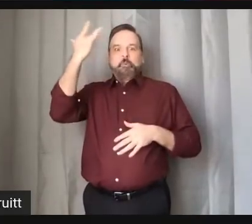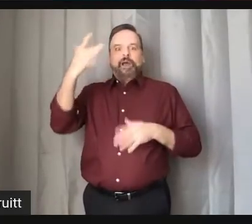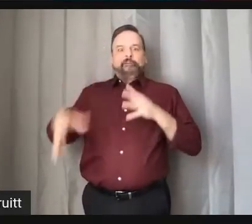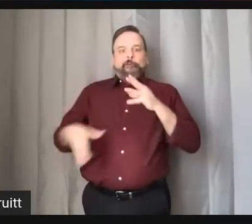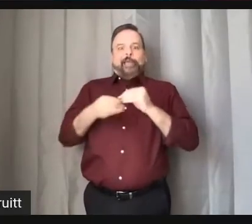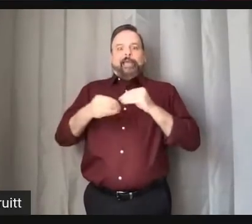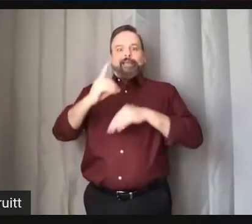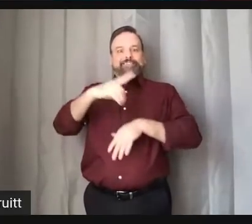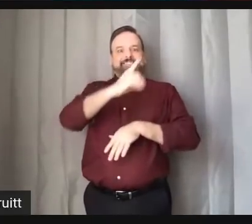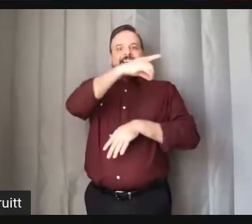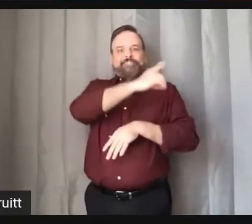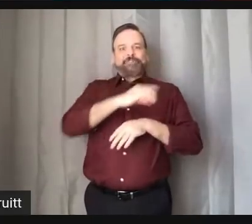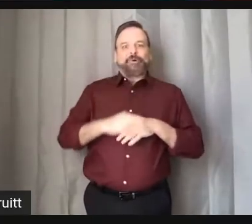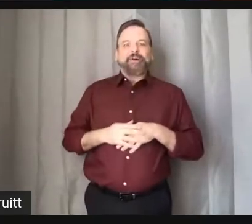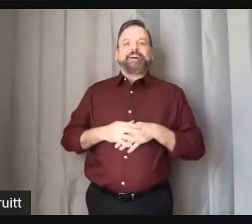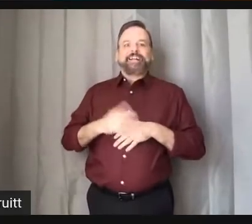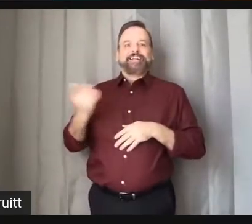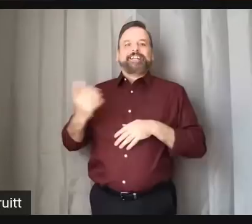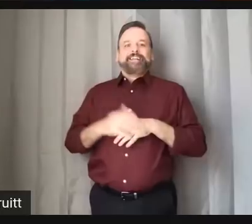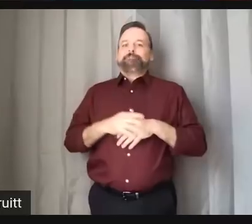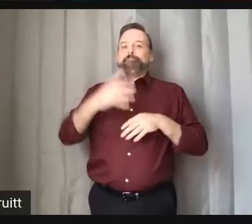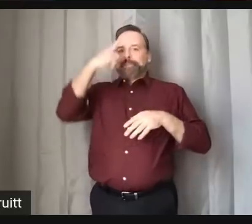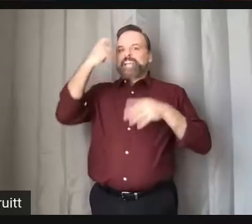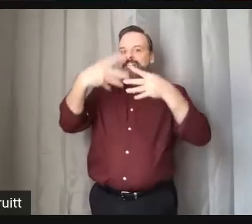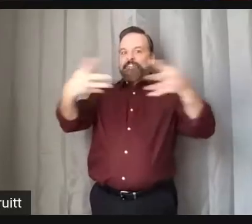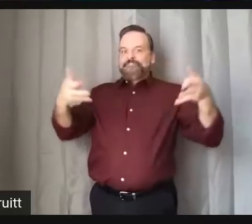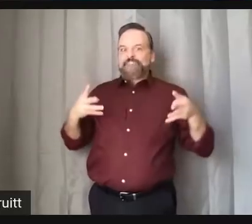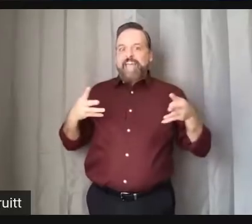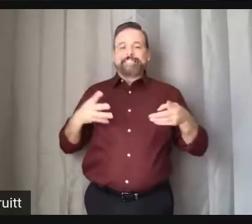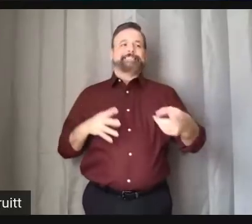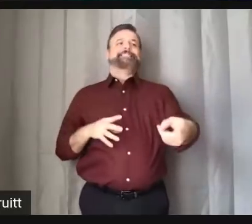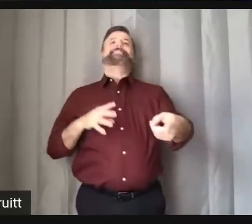the fence. Obviously. Clearly.